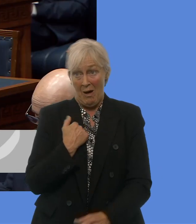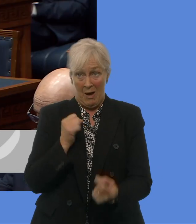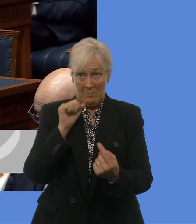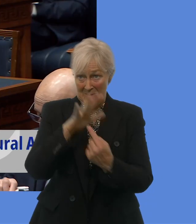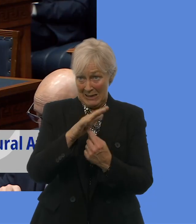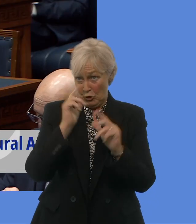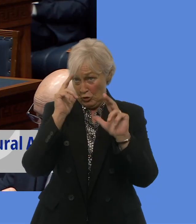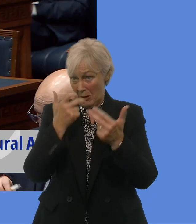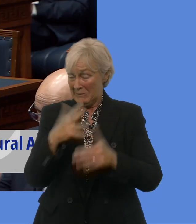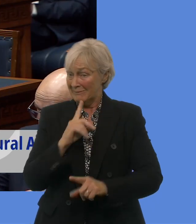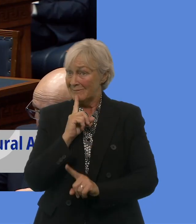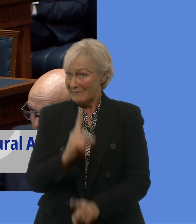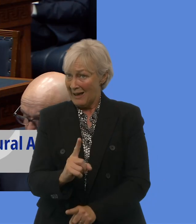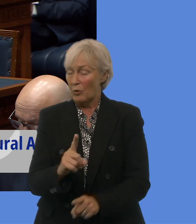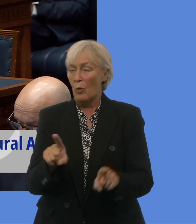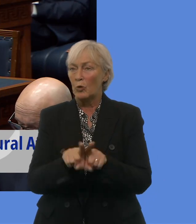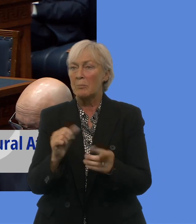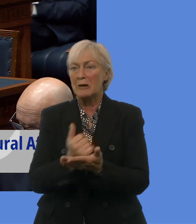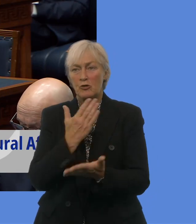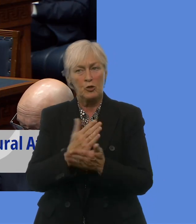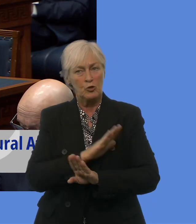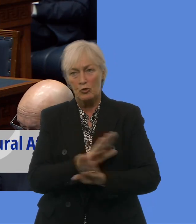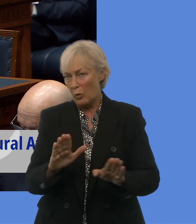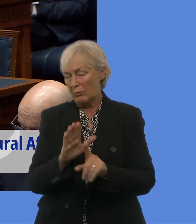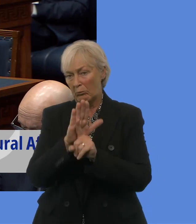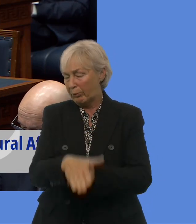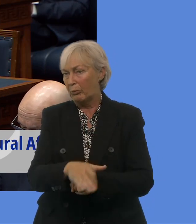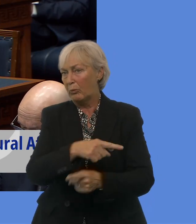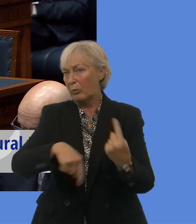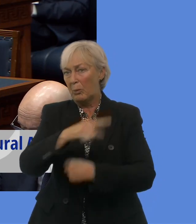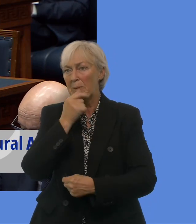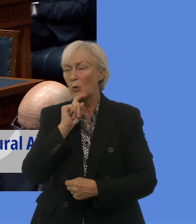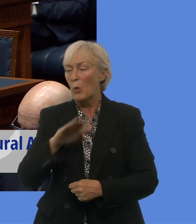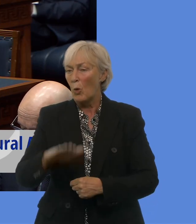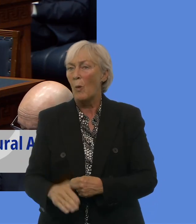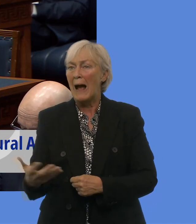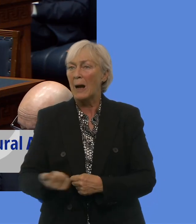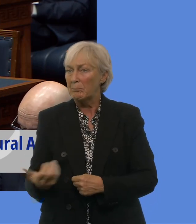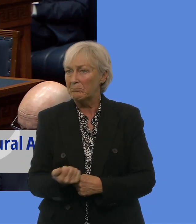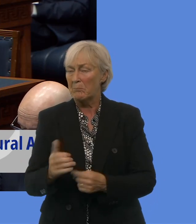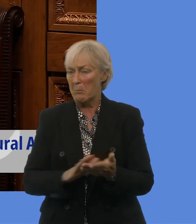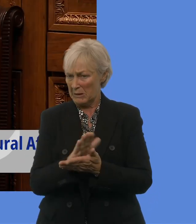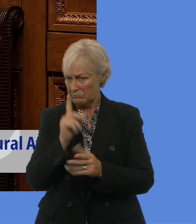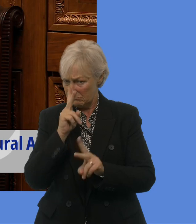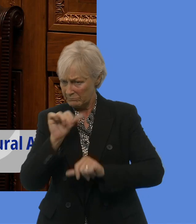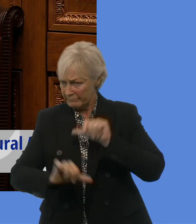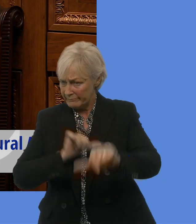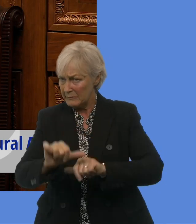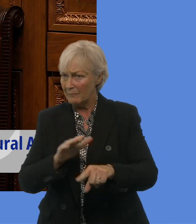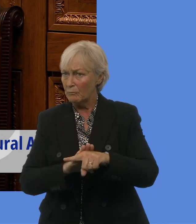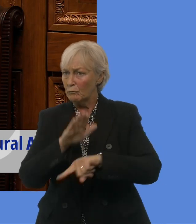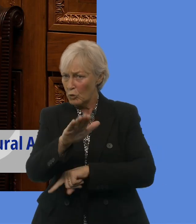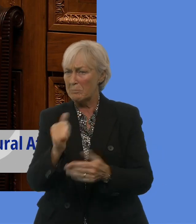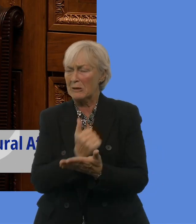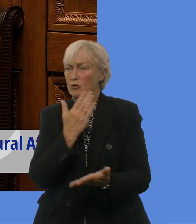rightly highlighted that, and that's something that we want to make sure that we don't do that, and we'll engage with, as part of the co-design process going forward, because we want